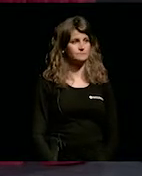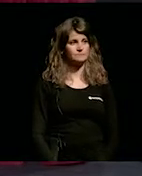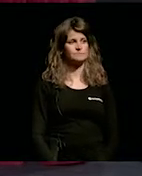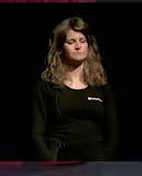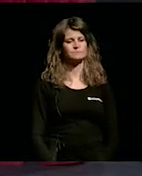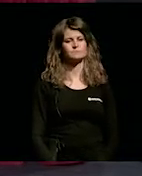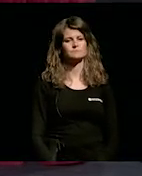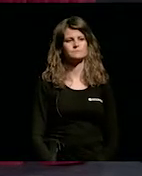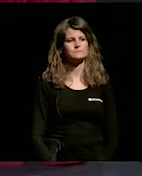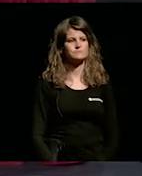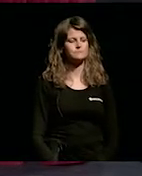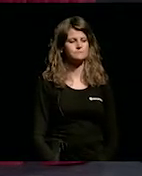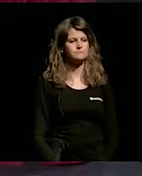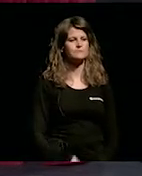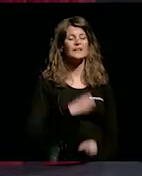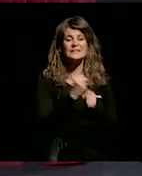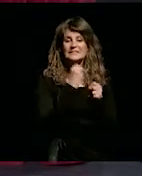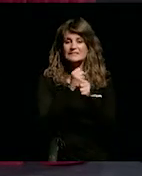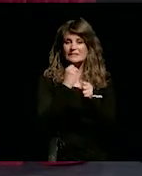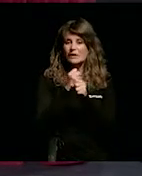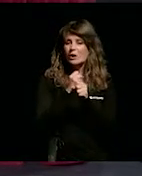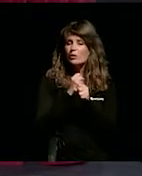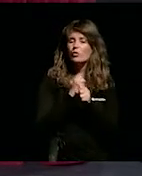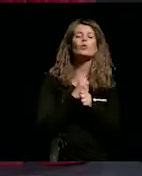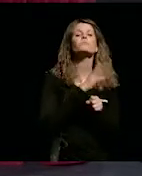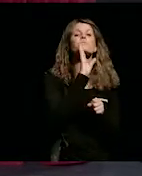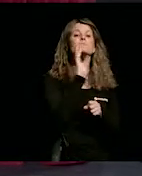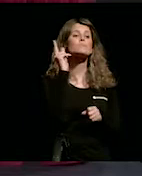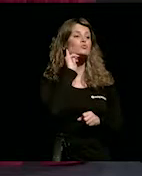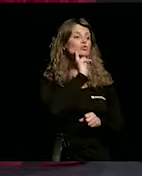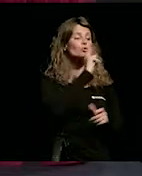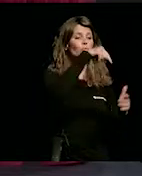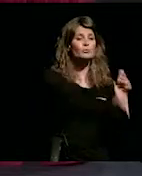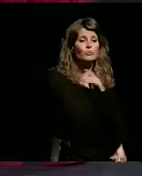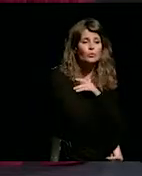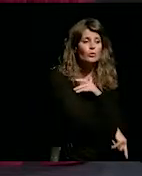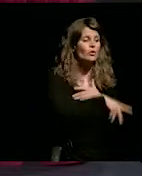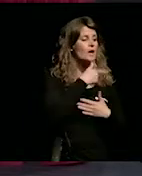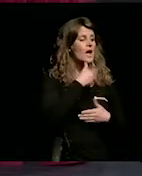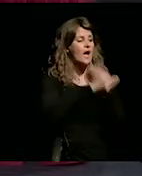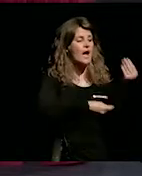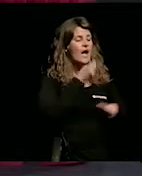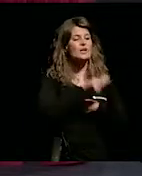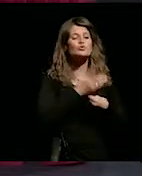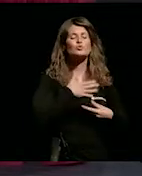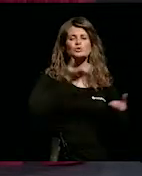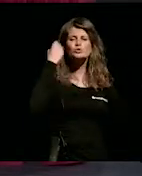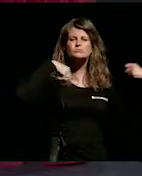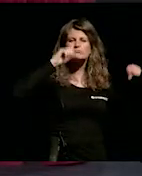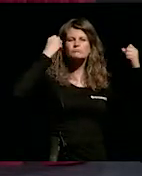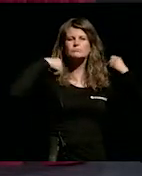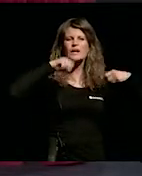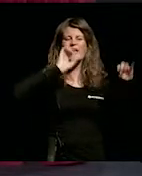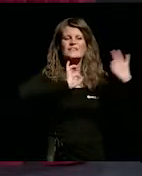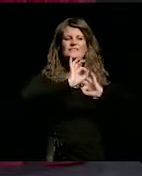Working with profoundly deaf actor Dave Ellington has meant that during rehearsals we've had to develop a process of working that enables David to work safely and communicate